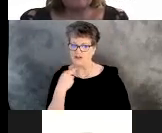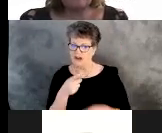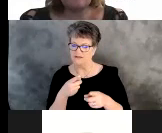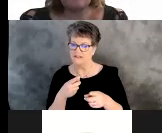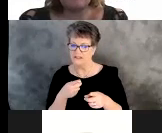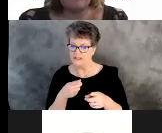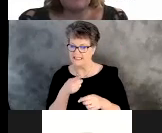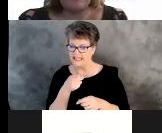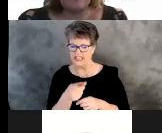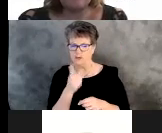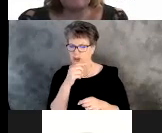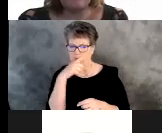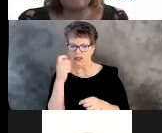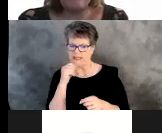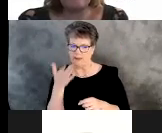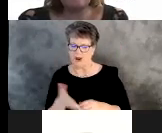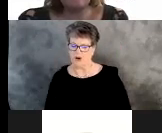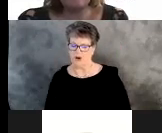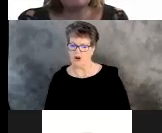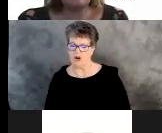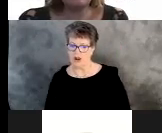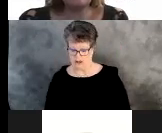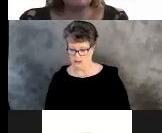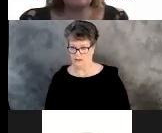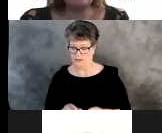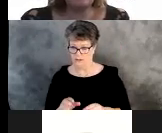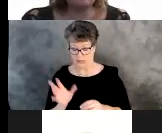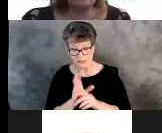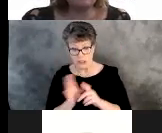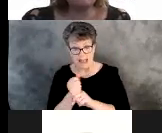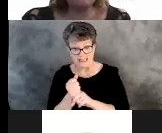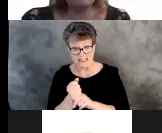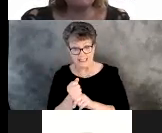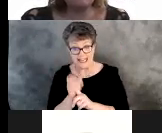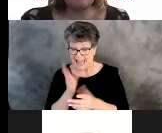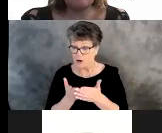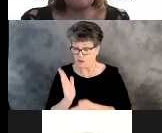he was too ugly to be there. And so he got arrested, and they had a right